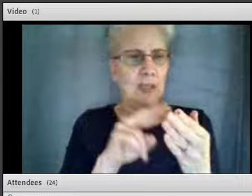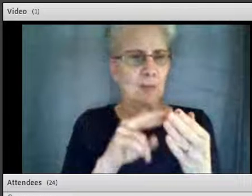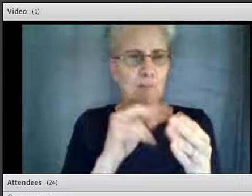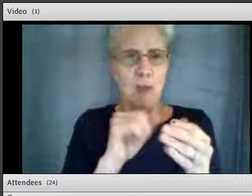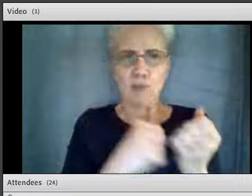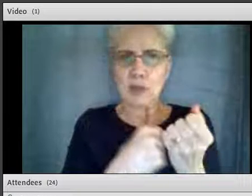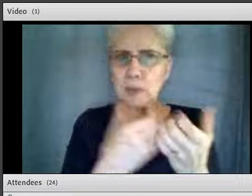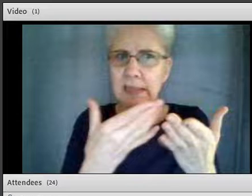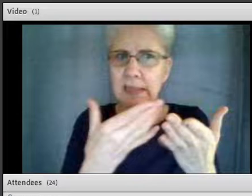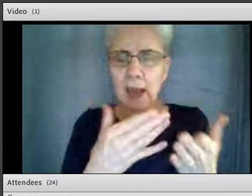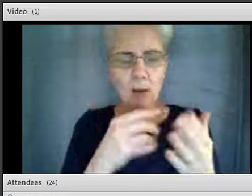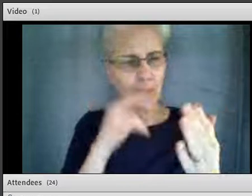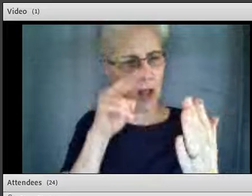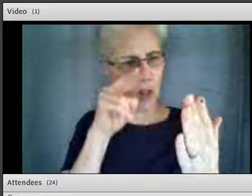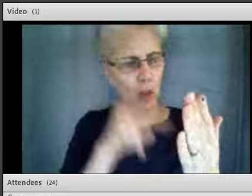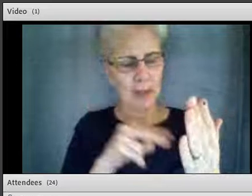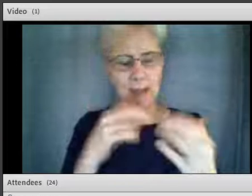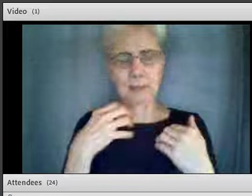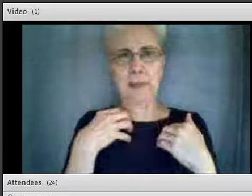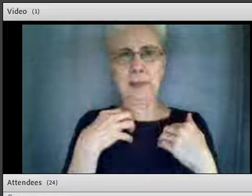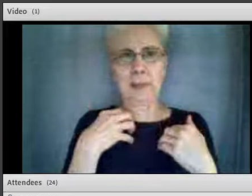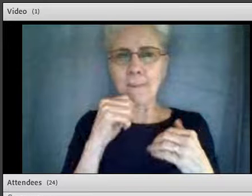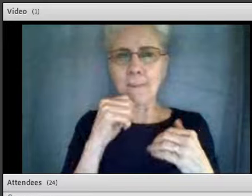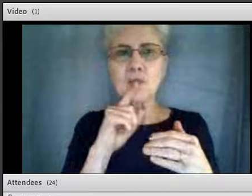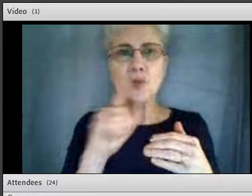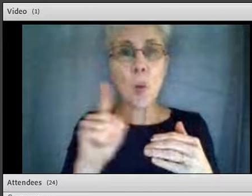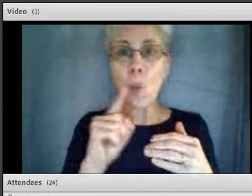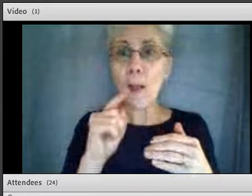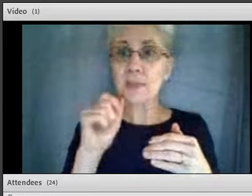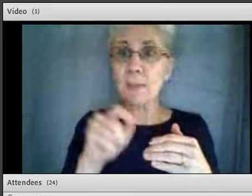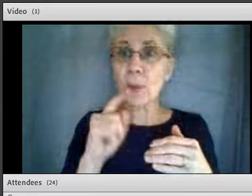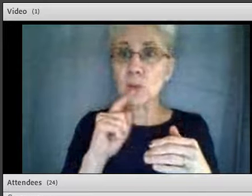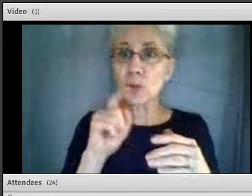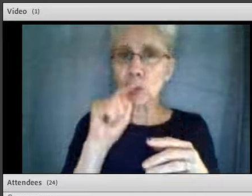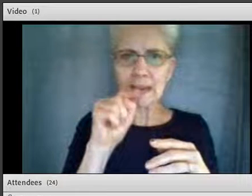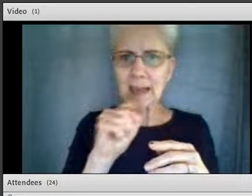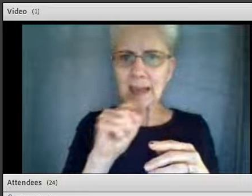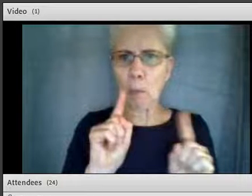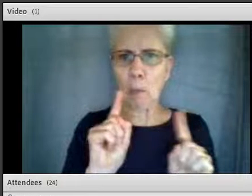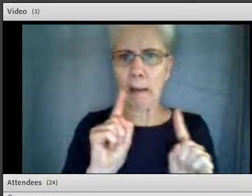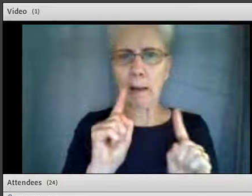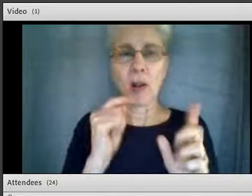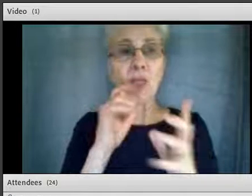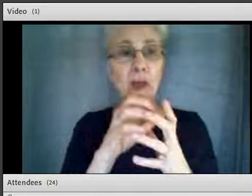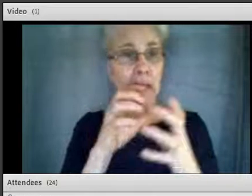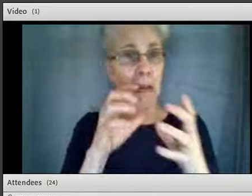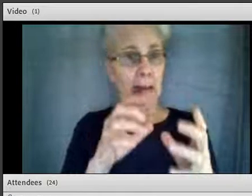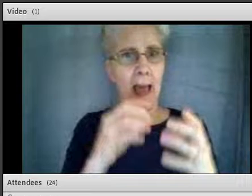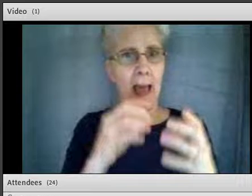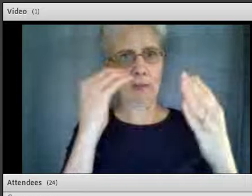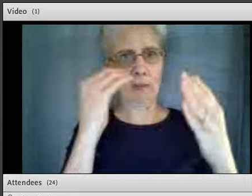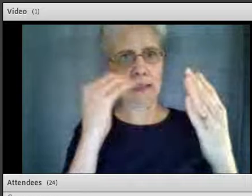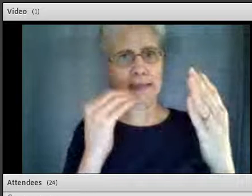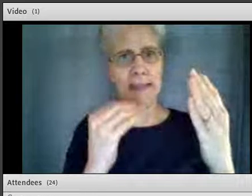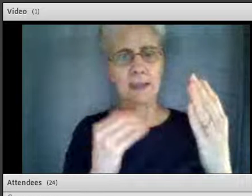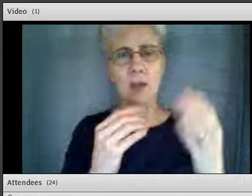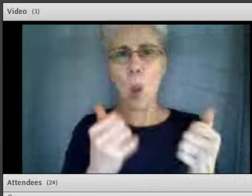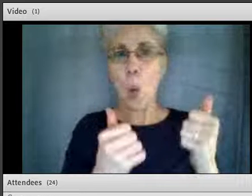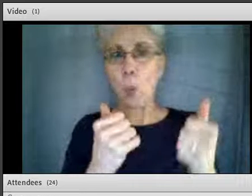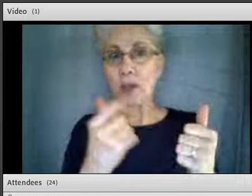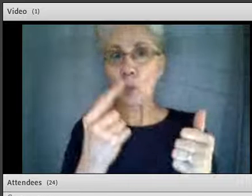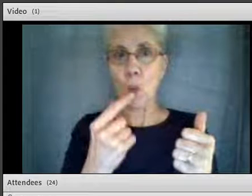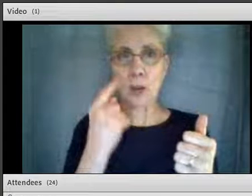I am not sure where I'm supposed to click. There's a lot of resources listed. Which one is the one that you think is best? Maybe you should